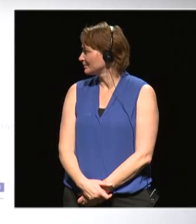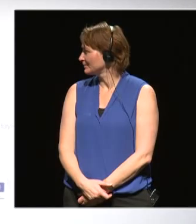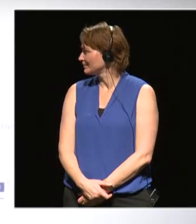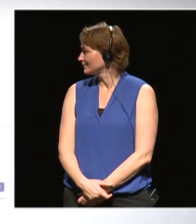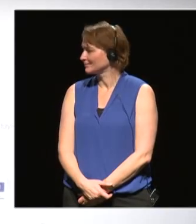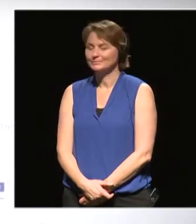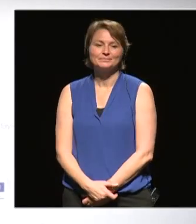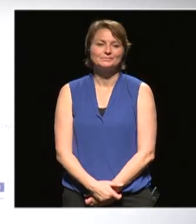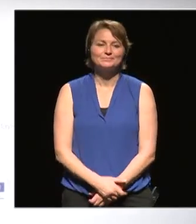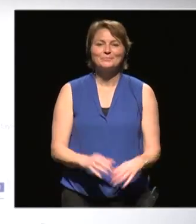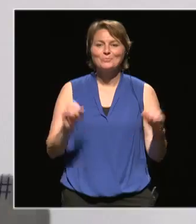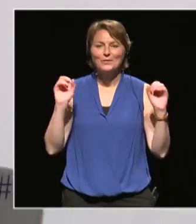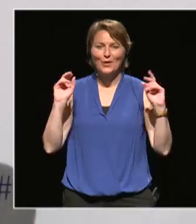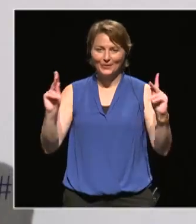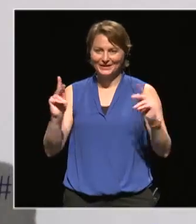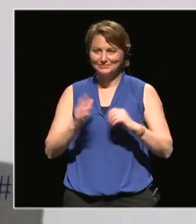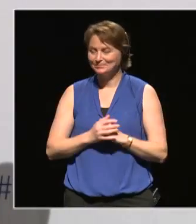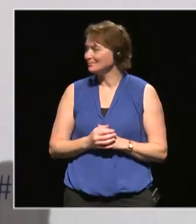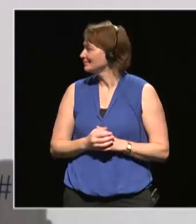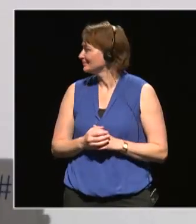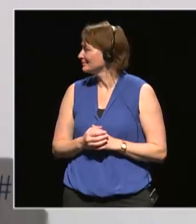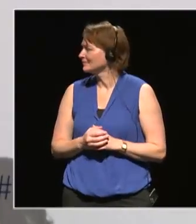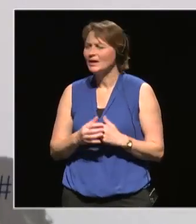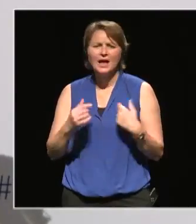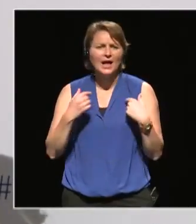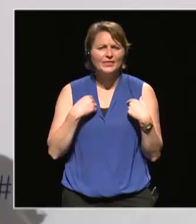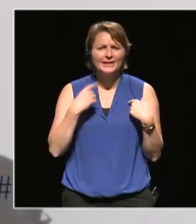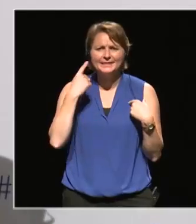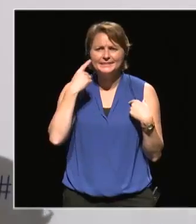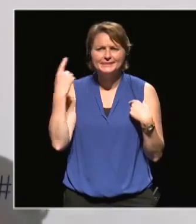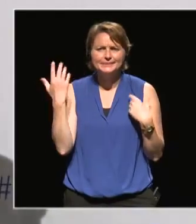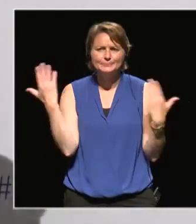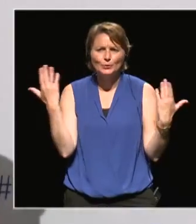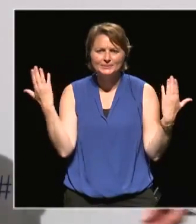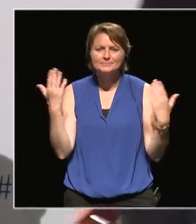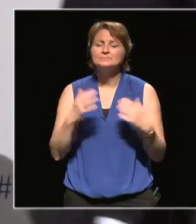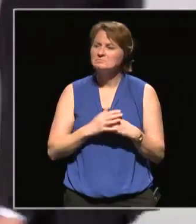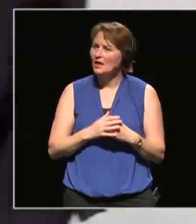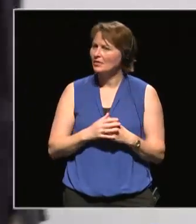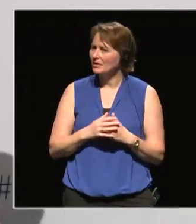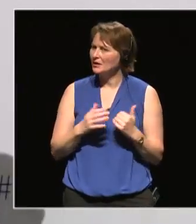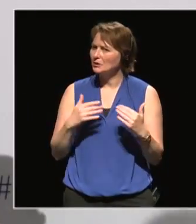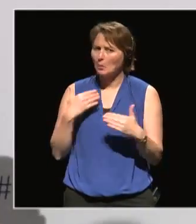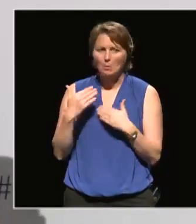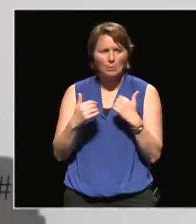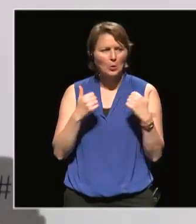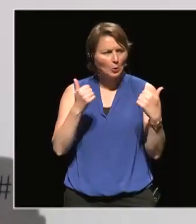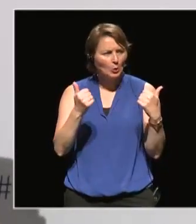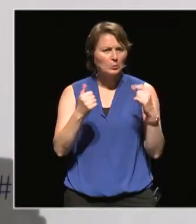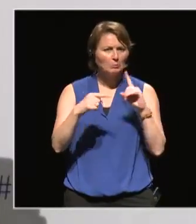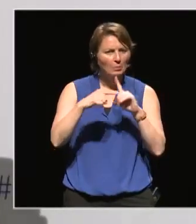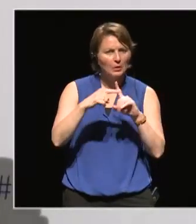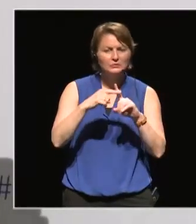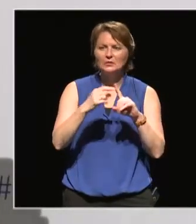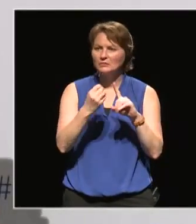Yeah. Okay. I think what we heard is basically good news because more